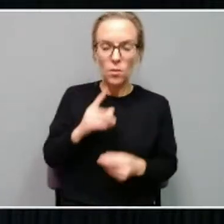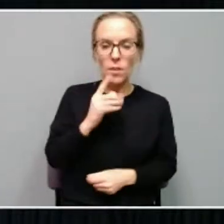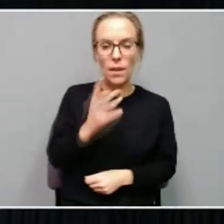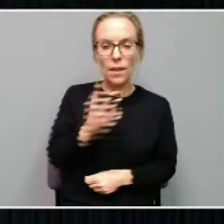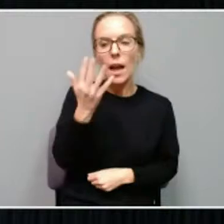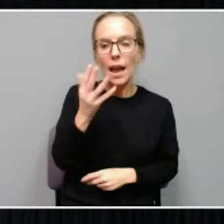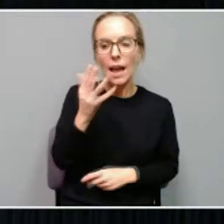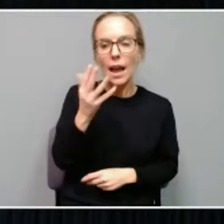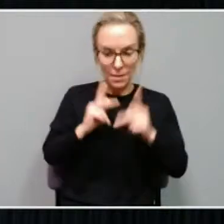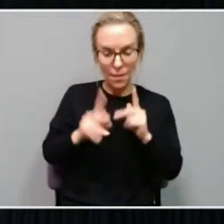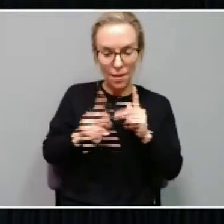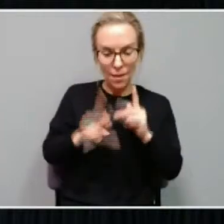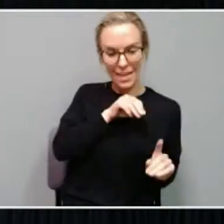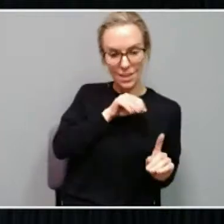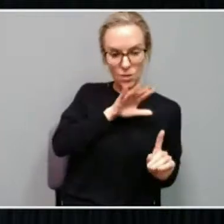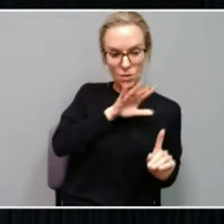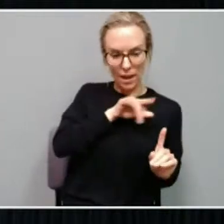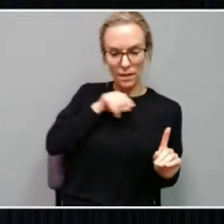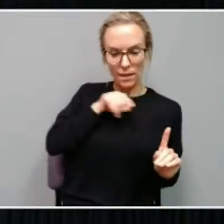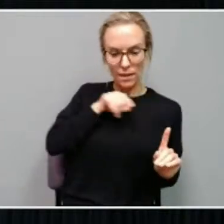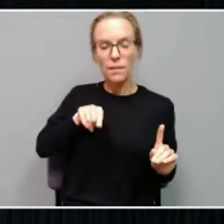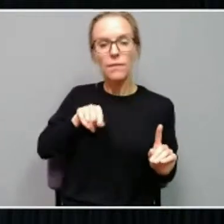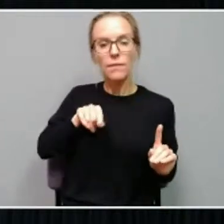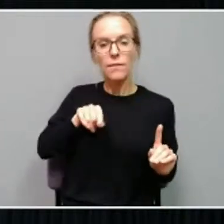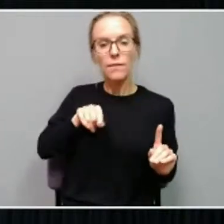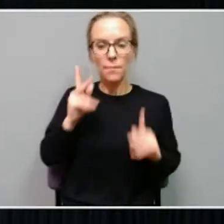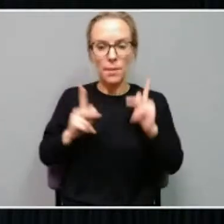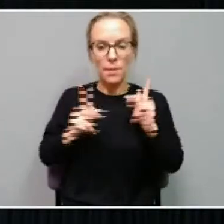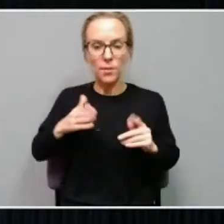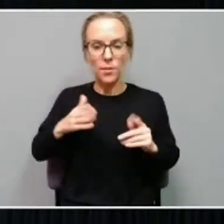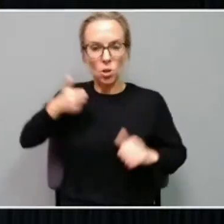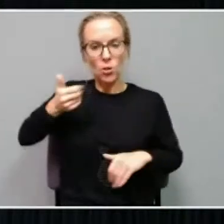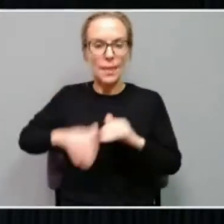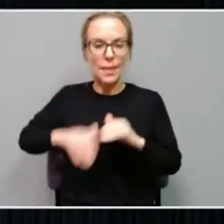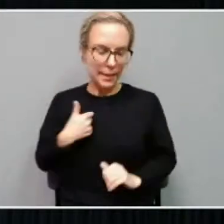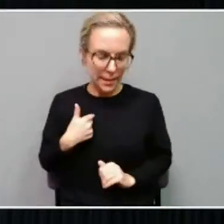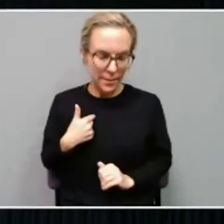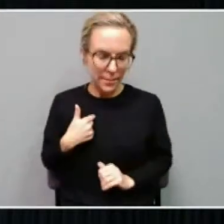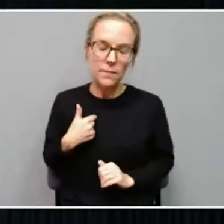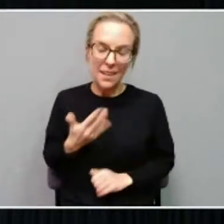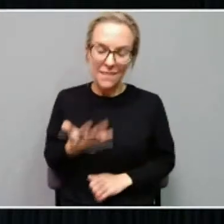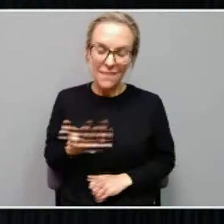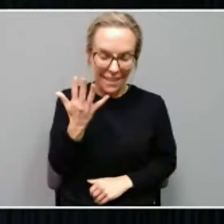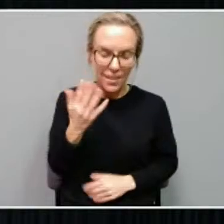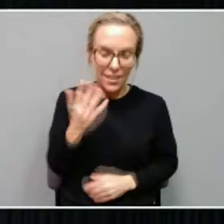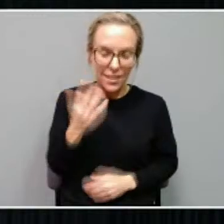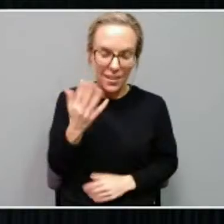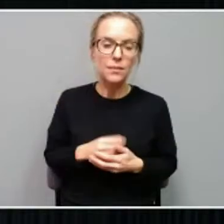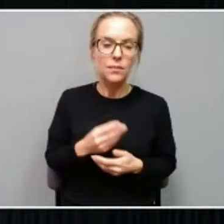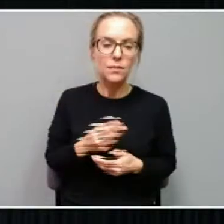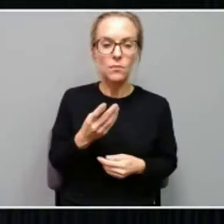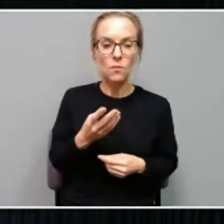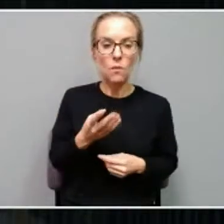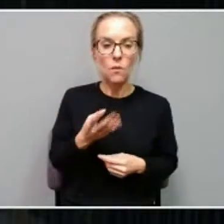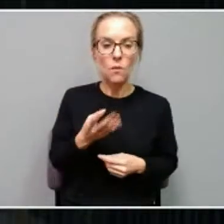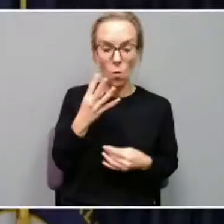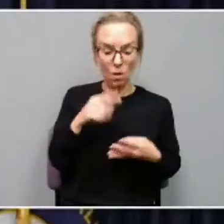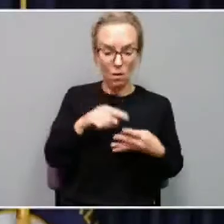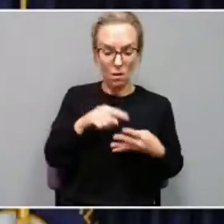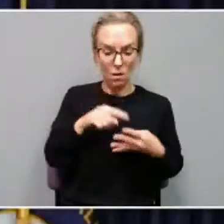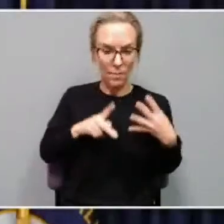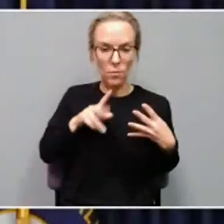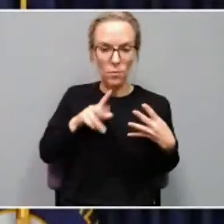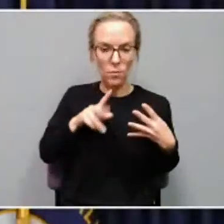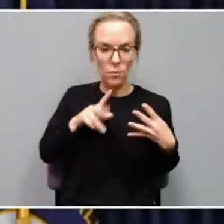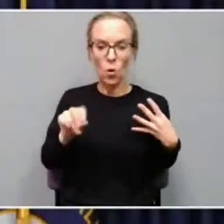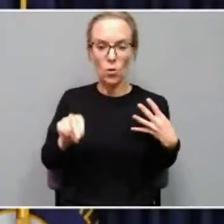the 25 that died that are on today's report that are younger than I am. 5. 4 in their 30s. Didn't get to live